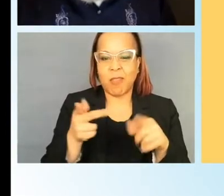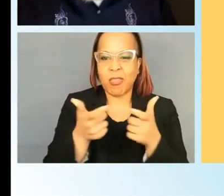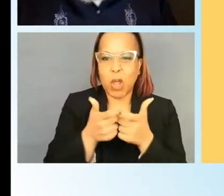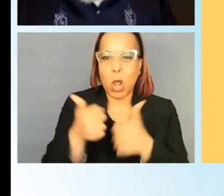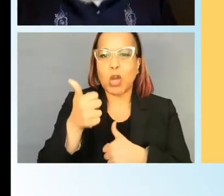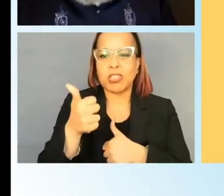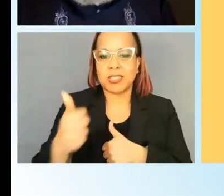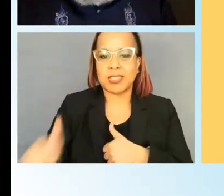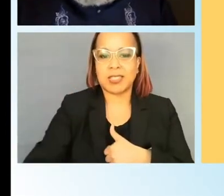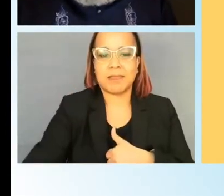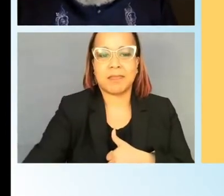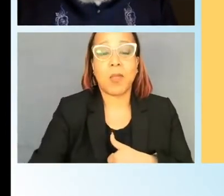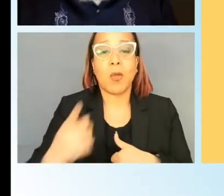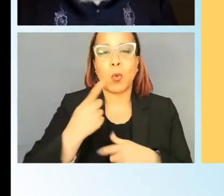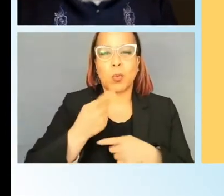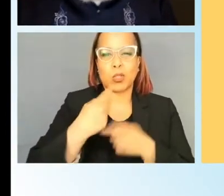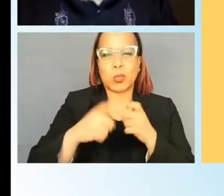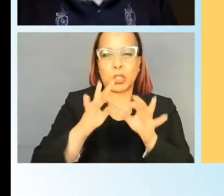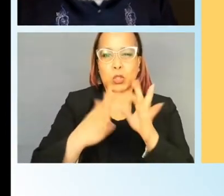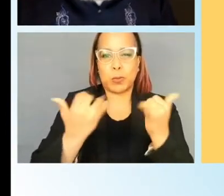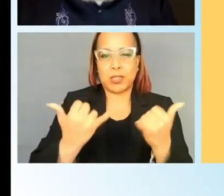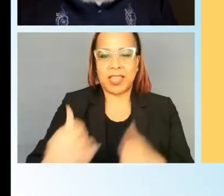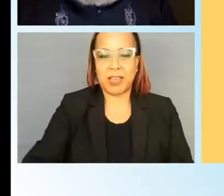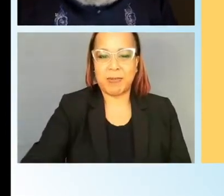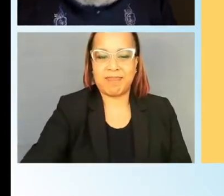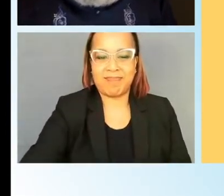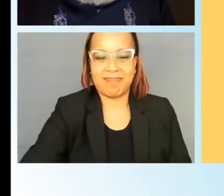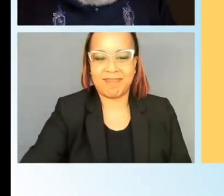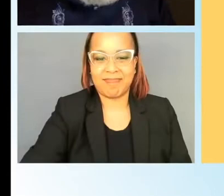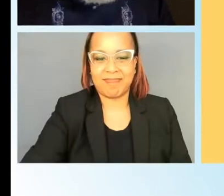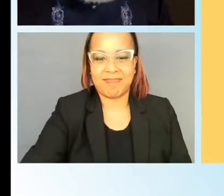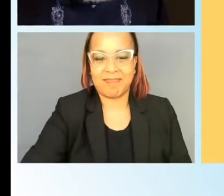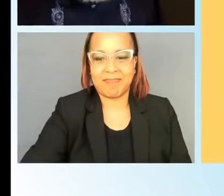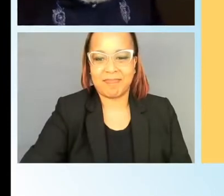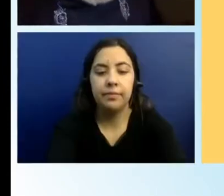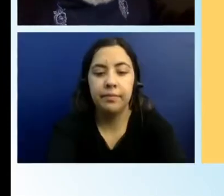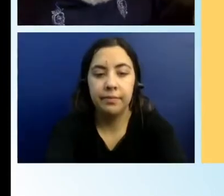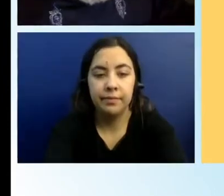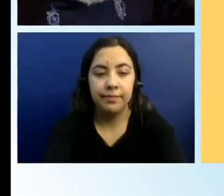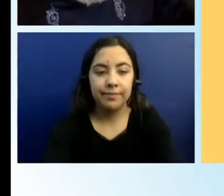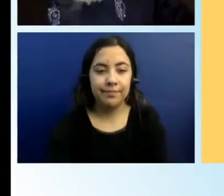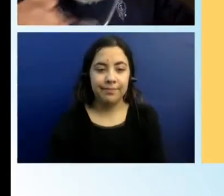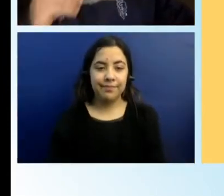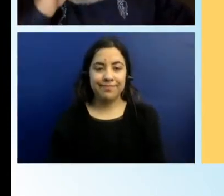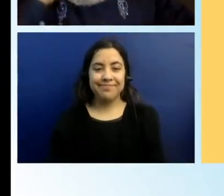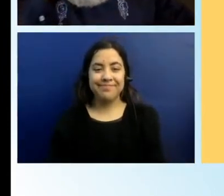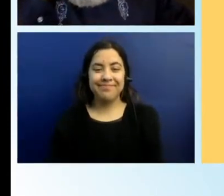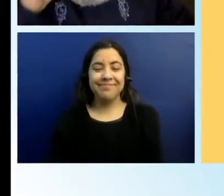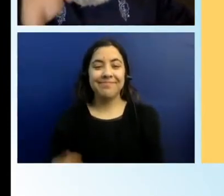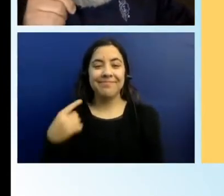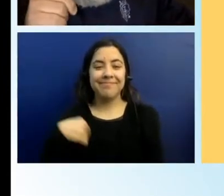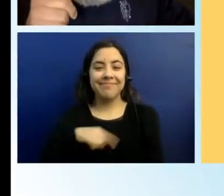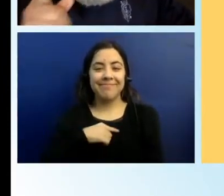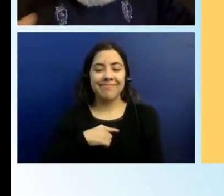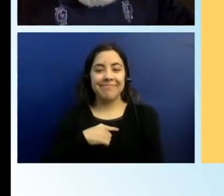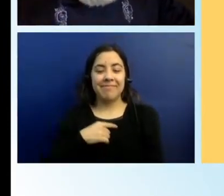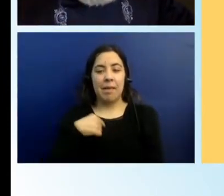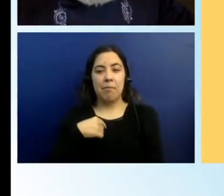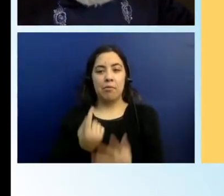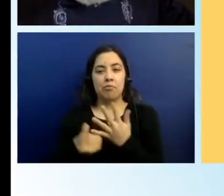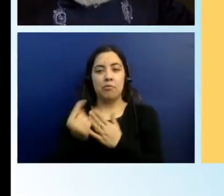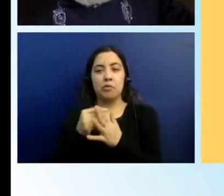group population-wise and have been a part of this city for a long, long time. I'm going to sort of go through